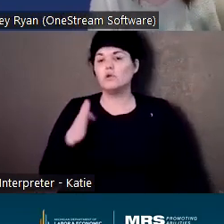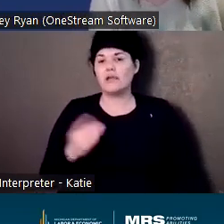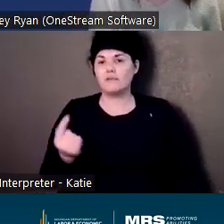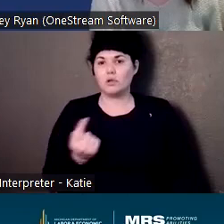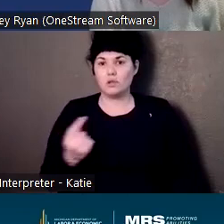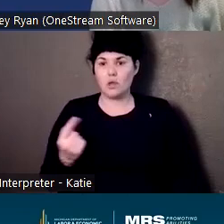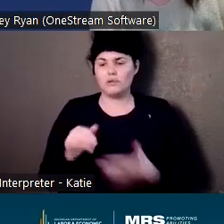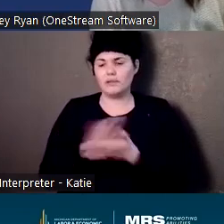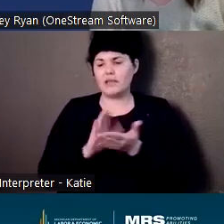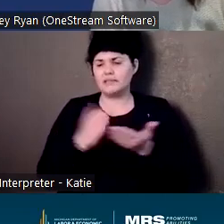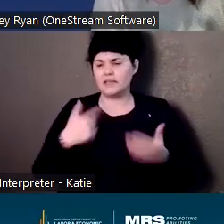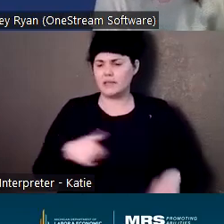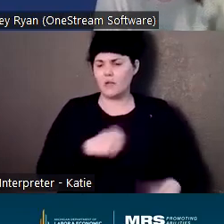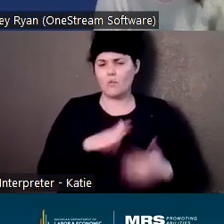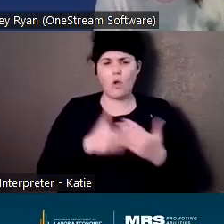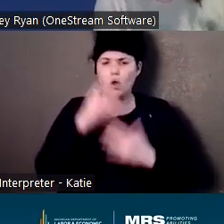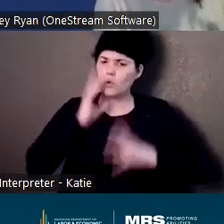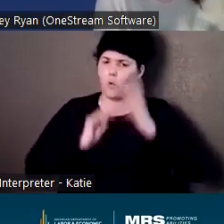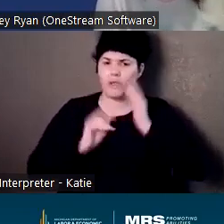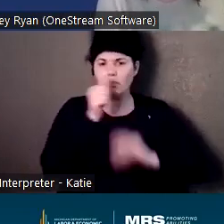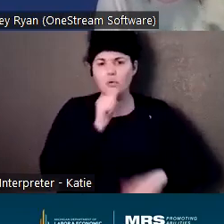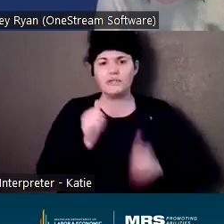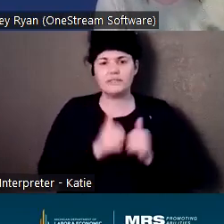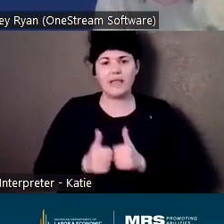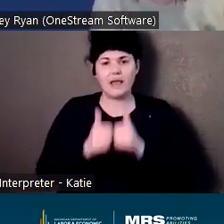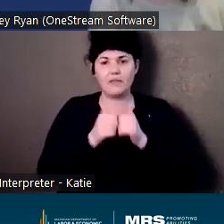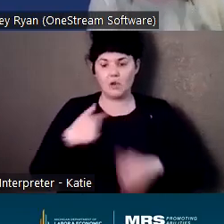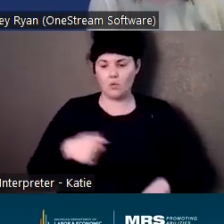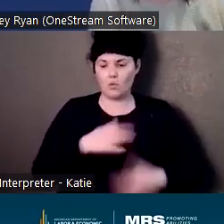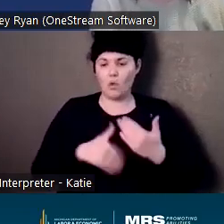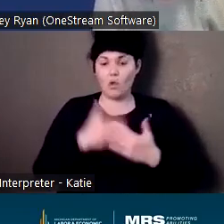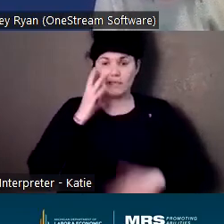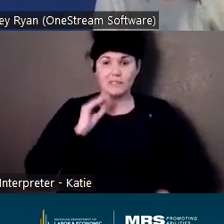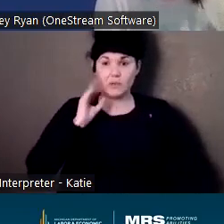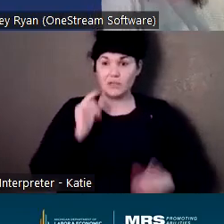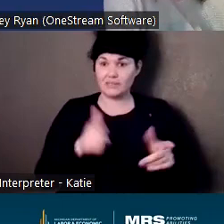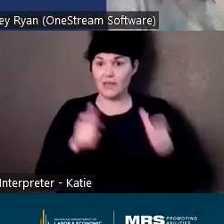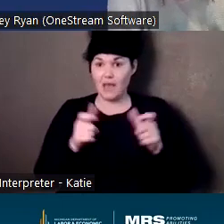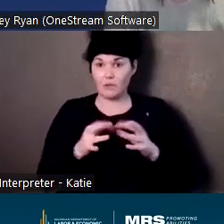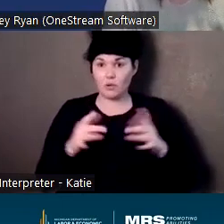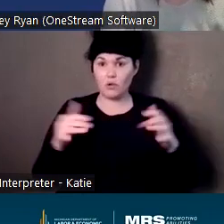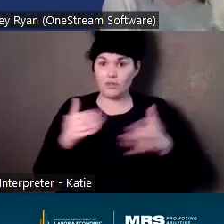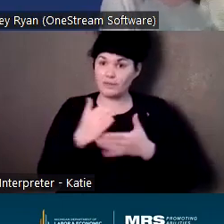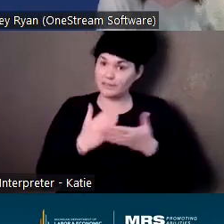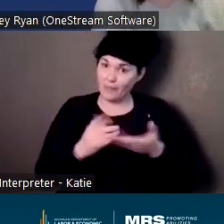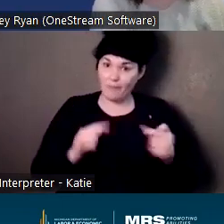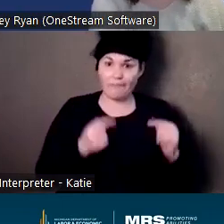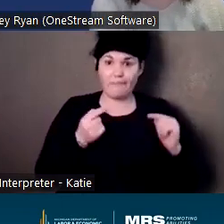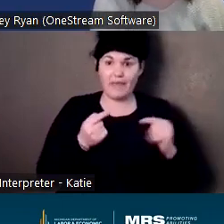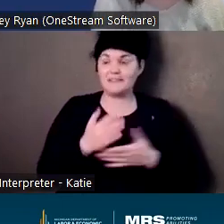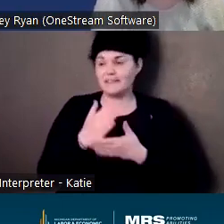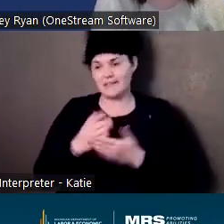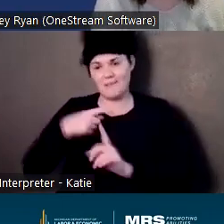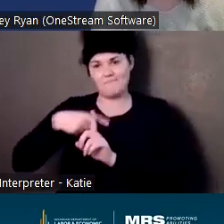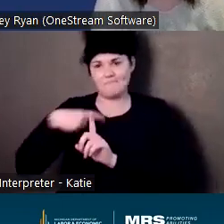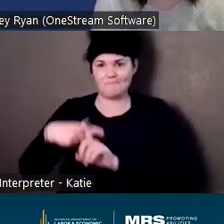going through it together, right? Yes. We all are experiencing the hyper growth, some with the pains of hyper growth and some with the greatness of hyper growth.